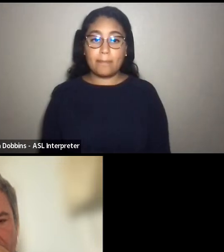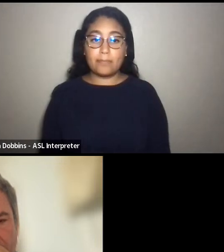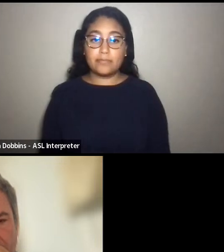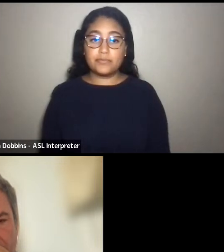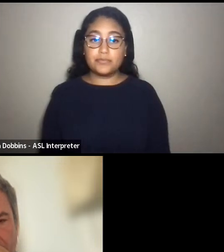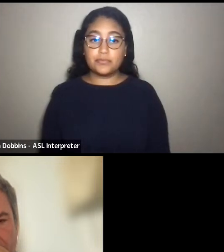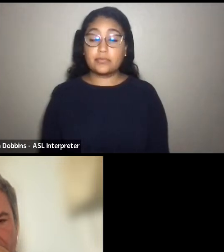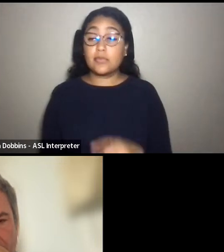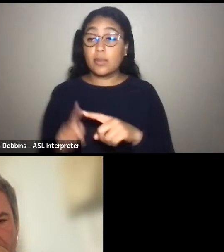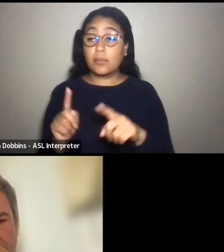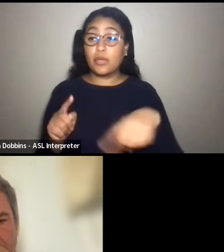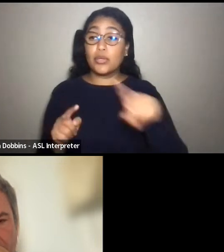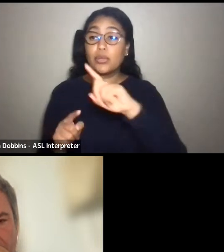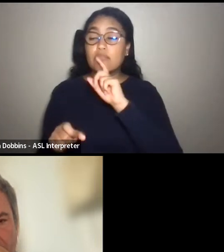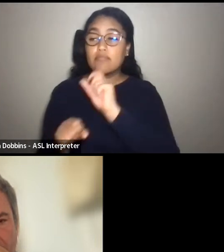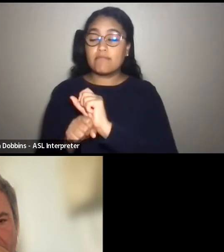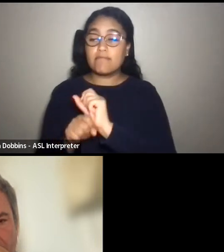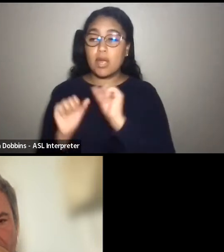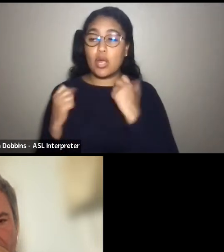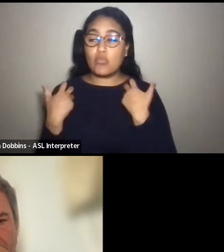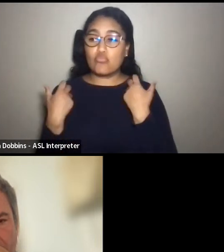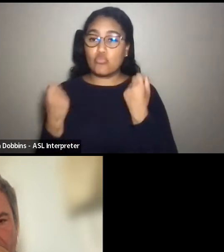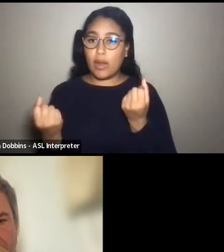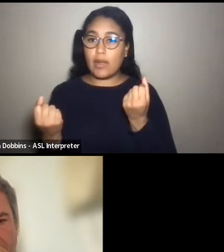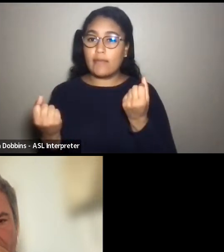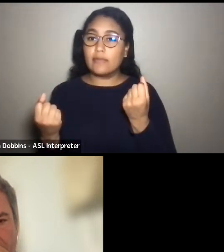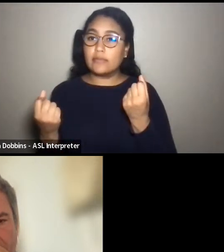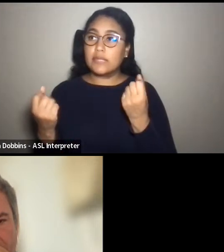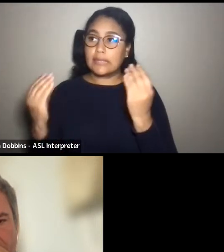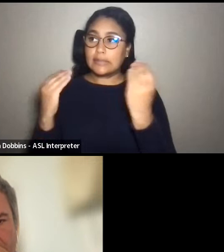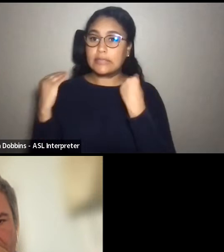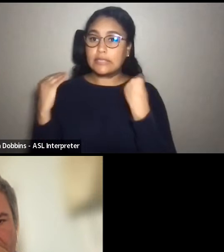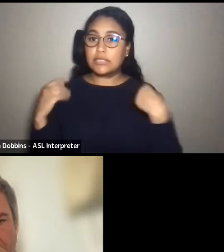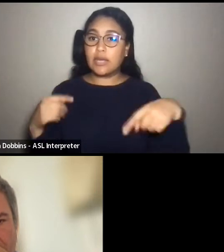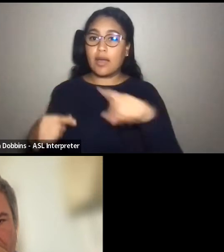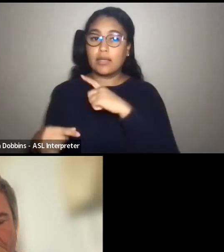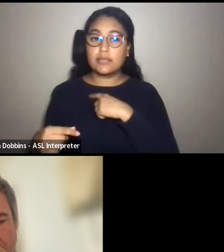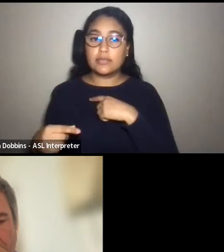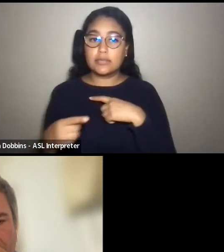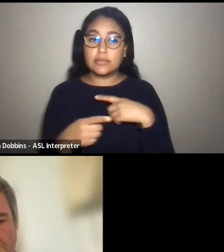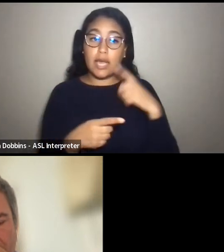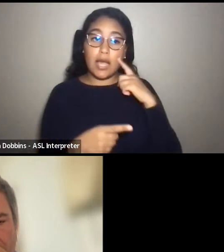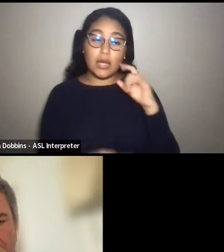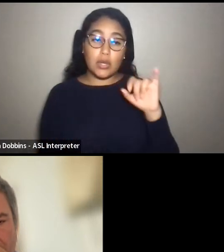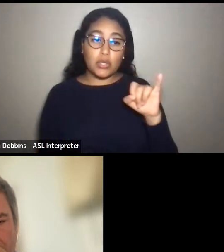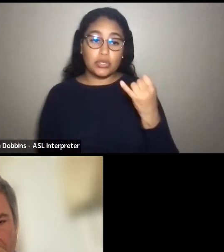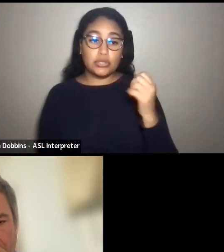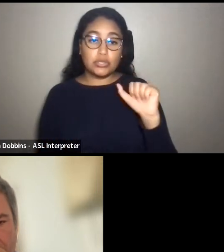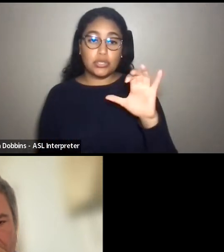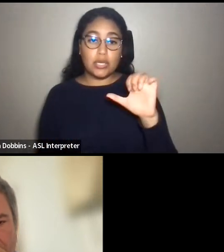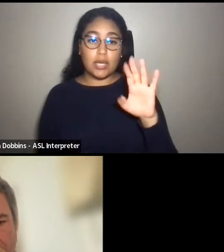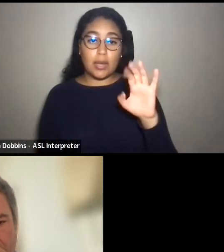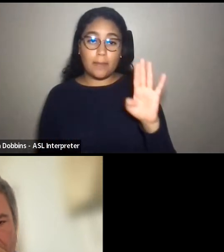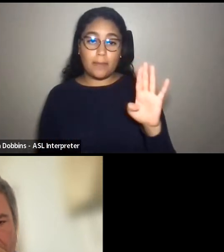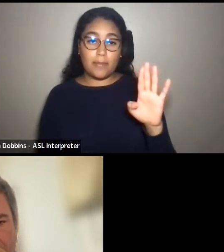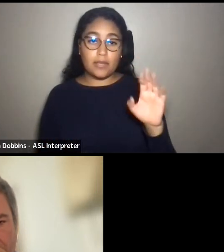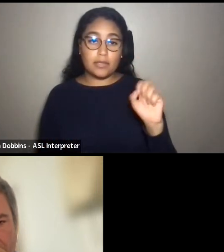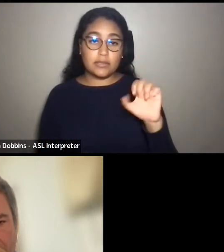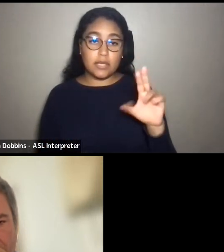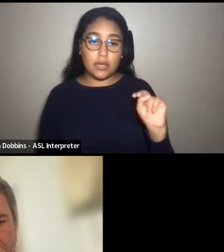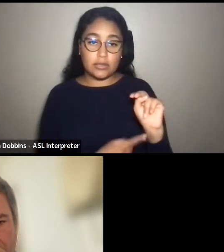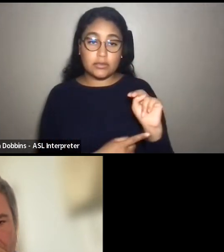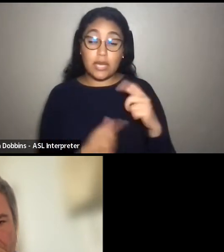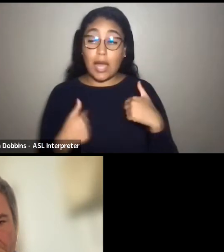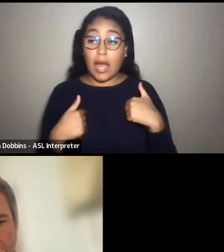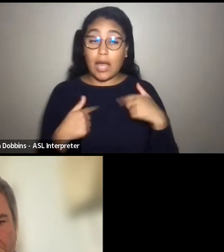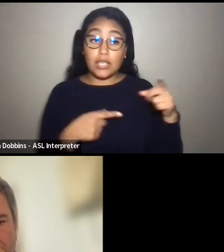But you guys are also brave, and you're also educating us. And I know you hit Trustee Jacobson, you said you're not Jewish. I'm actually 50% Jewish,